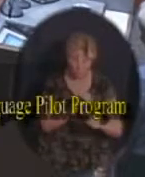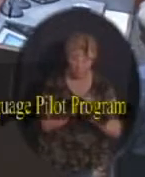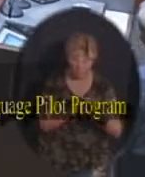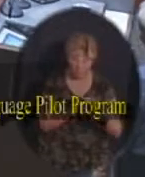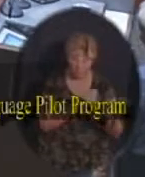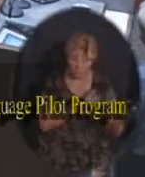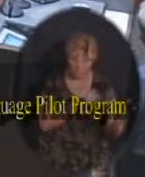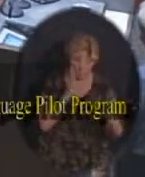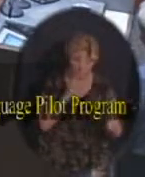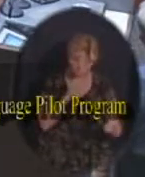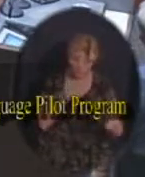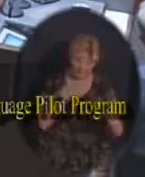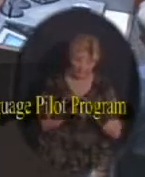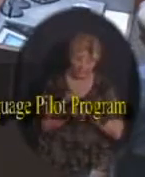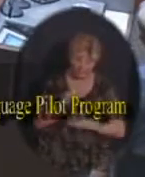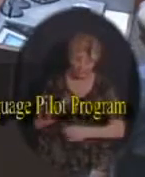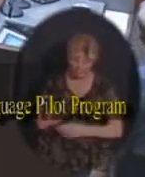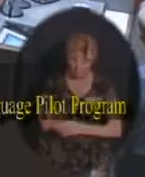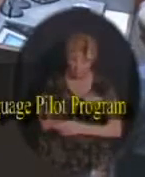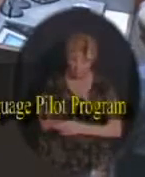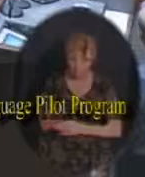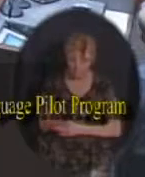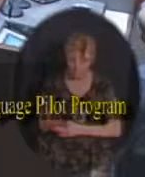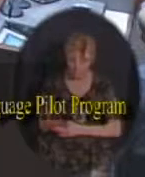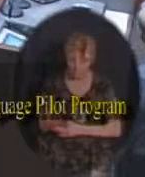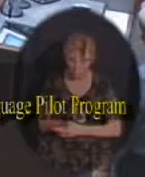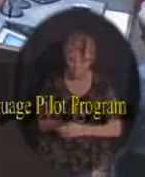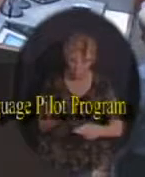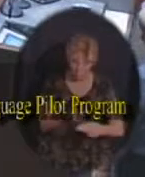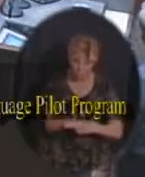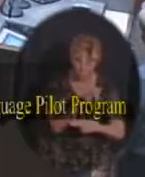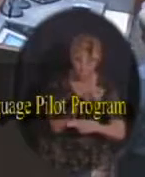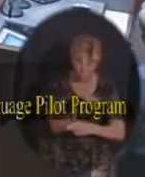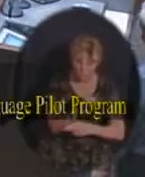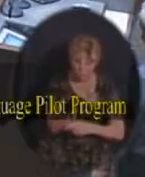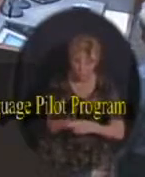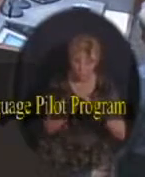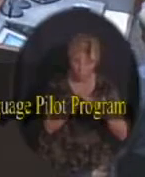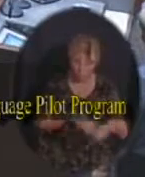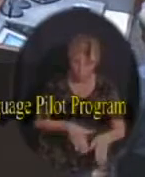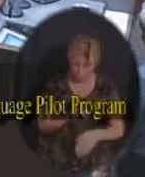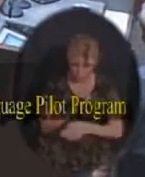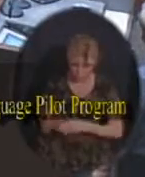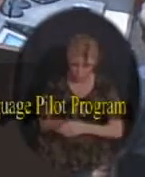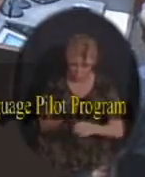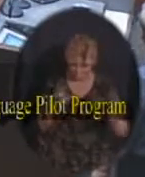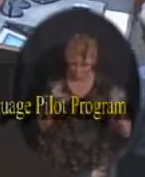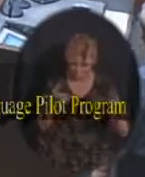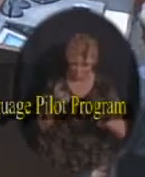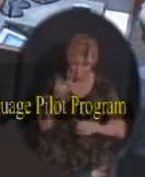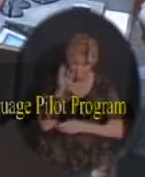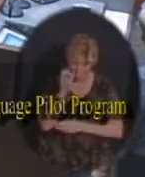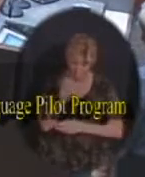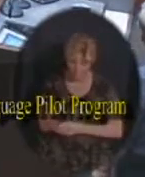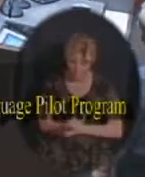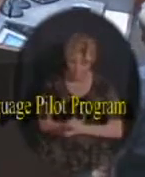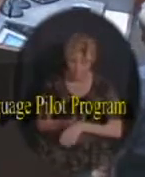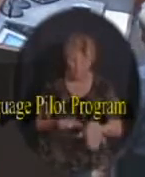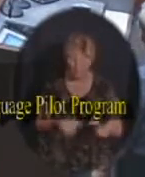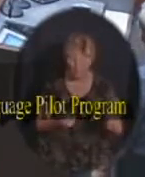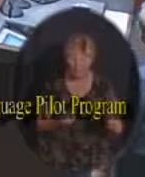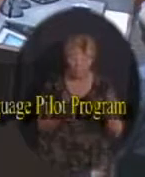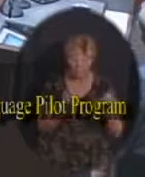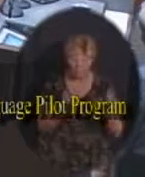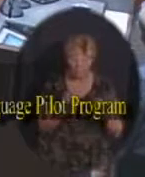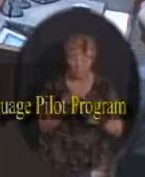one of the things that the people brought up was you use it or you lose it. Okay, what happens to the kids down the road after they've left this program? How many of them actually go into